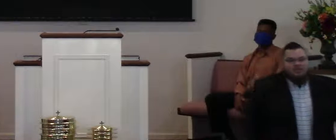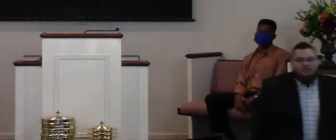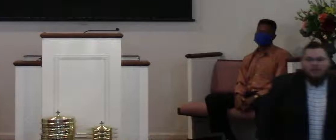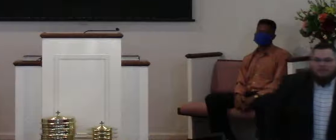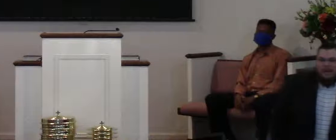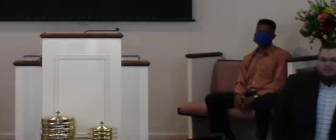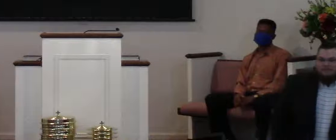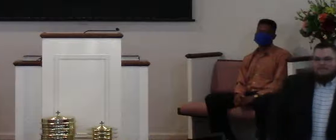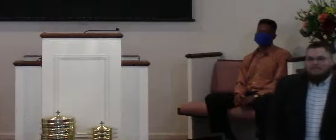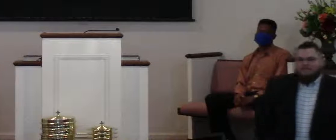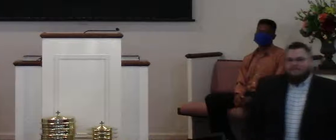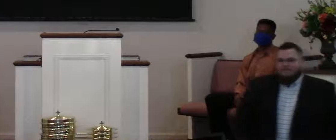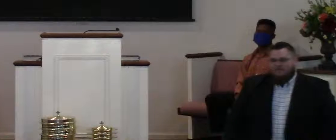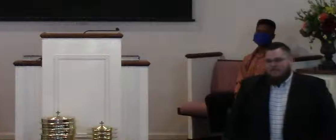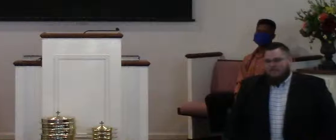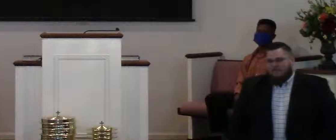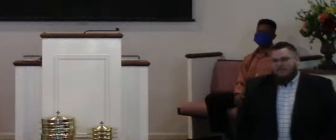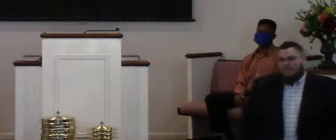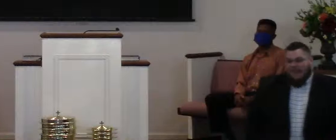in the springtime?